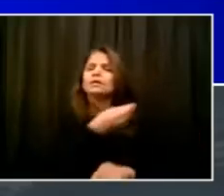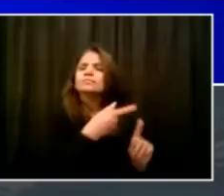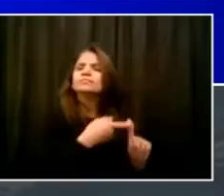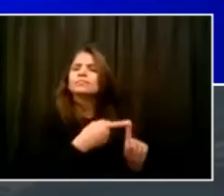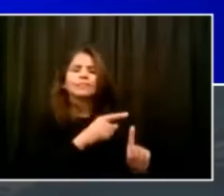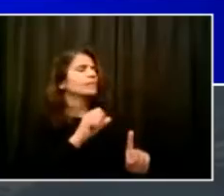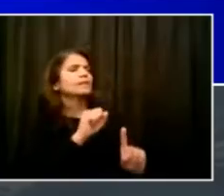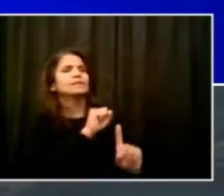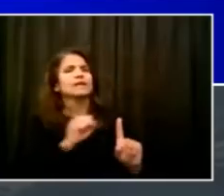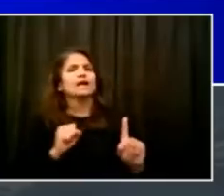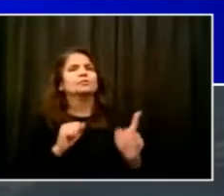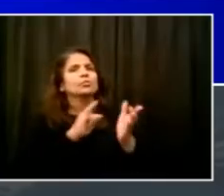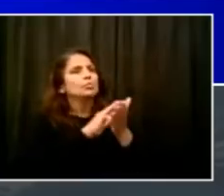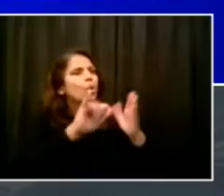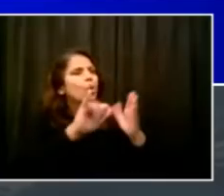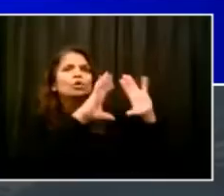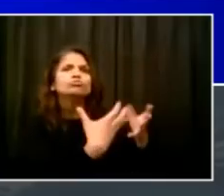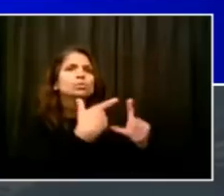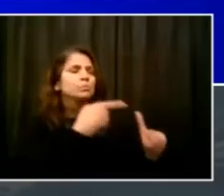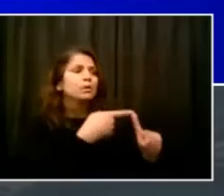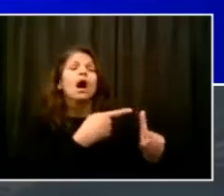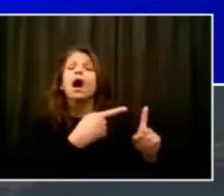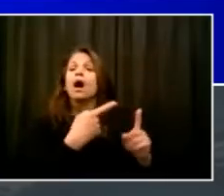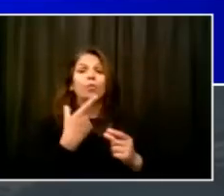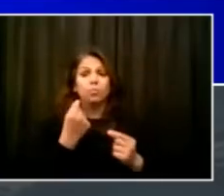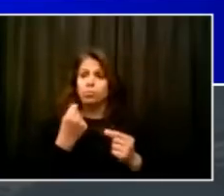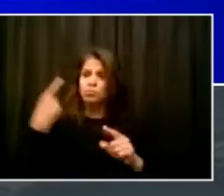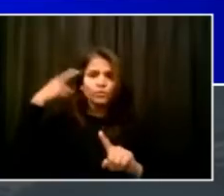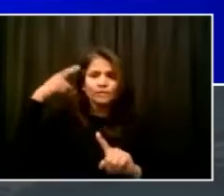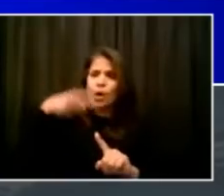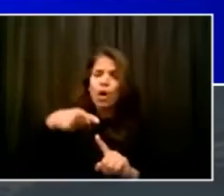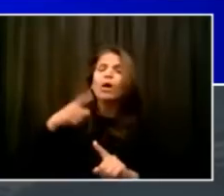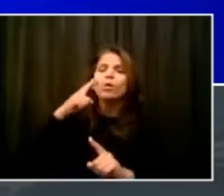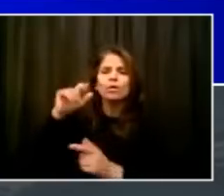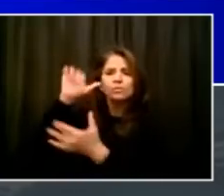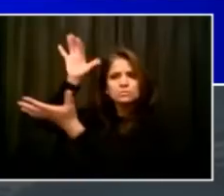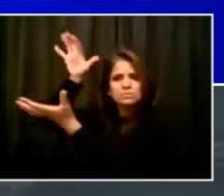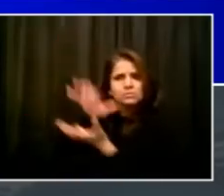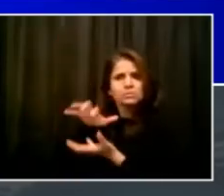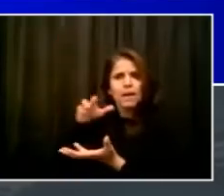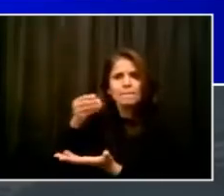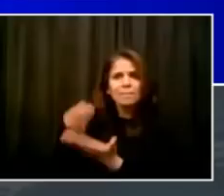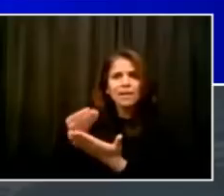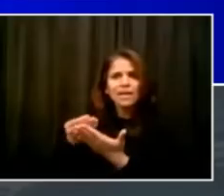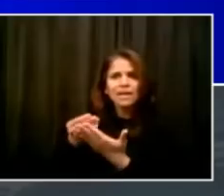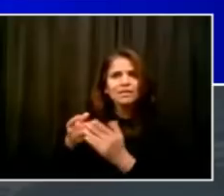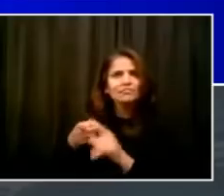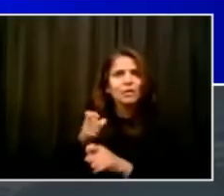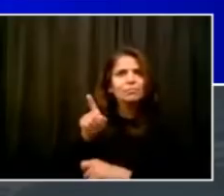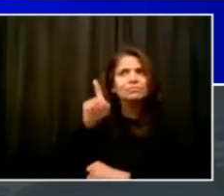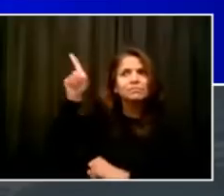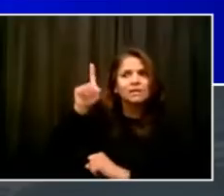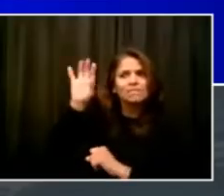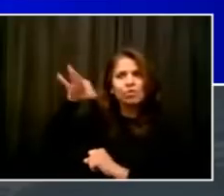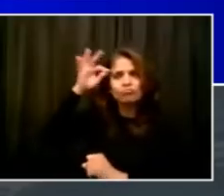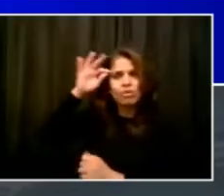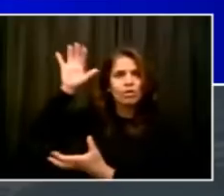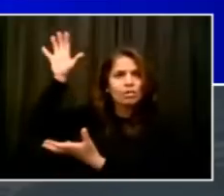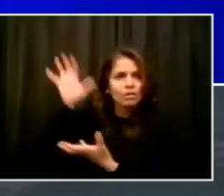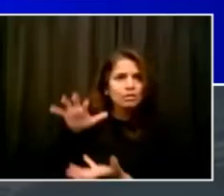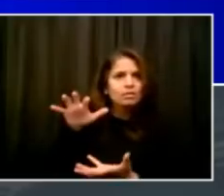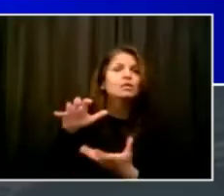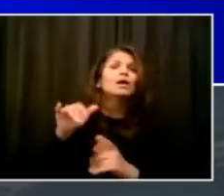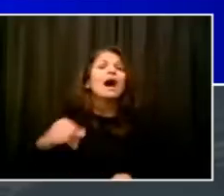city, and it's being attempted against the backdrop of the biggest crisis we've dealt with in generations, and we're the